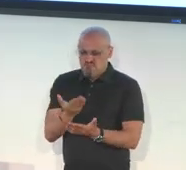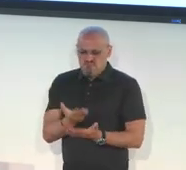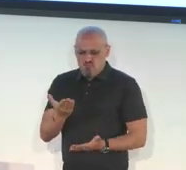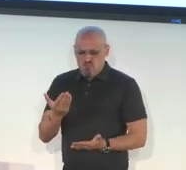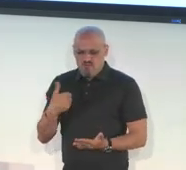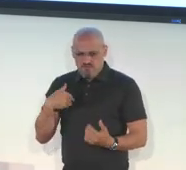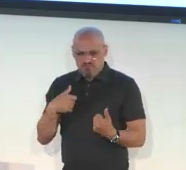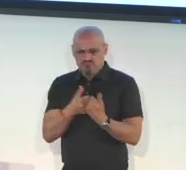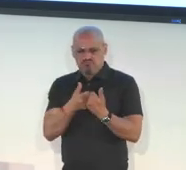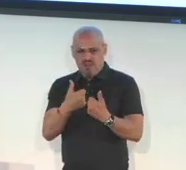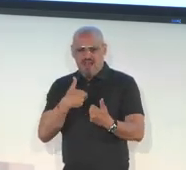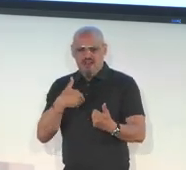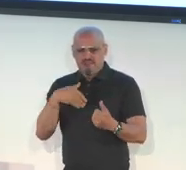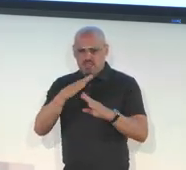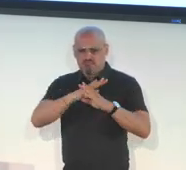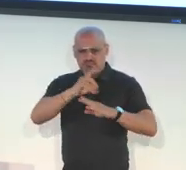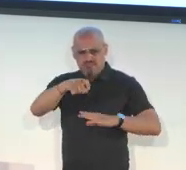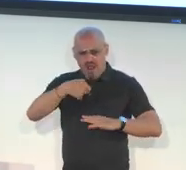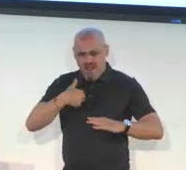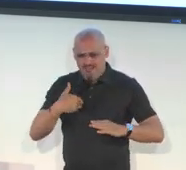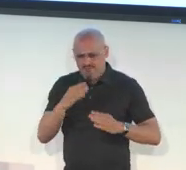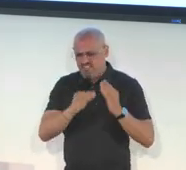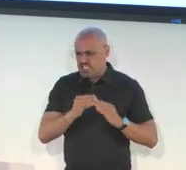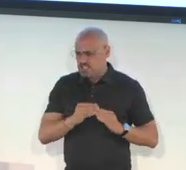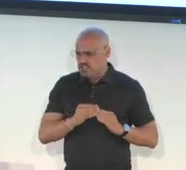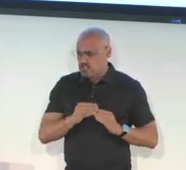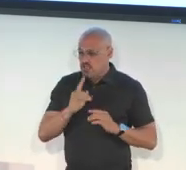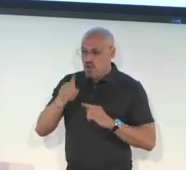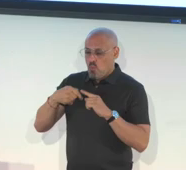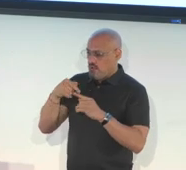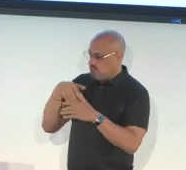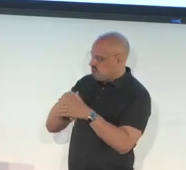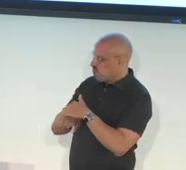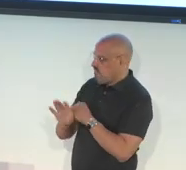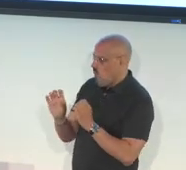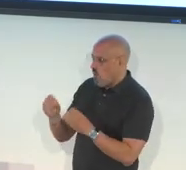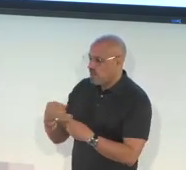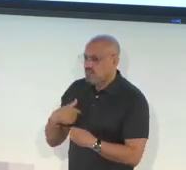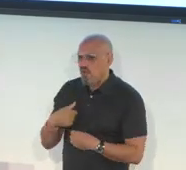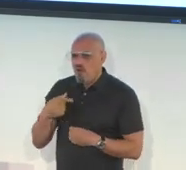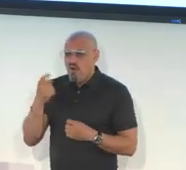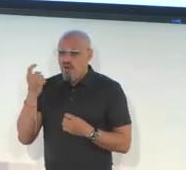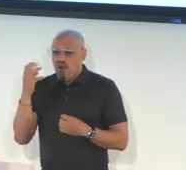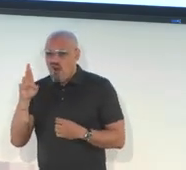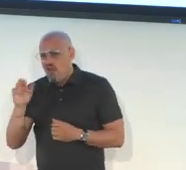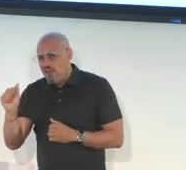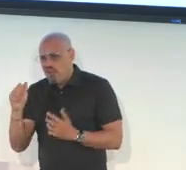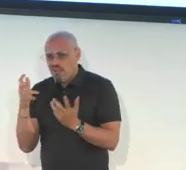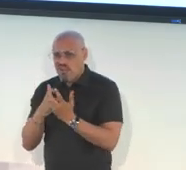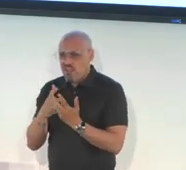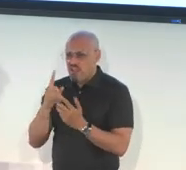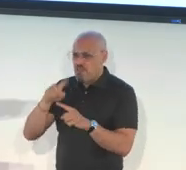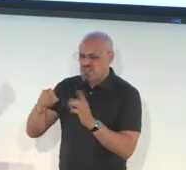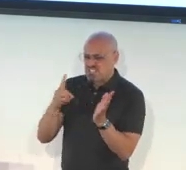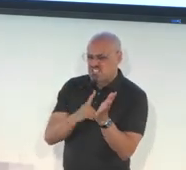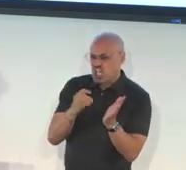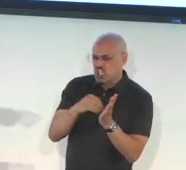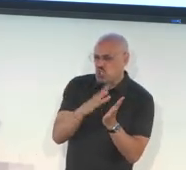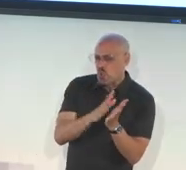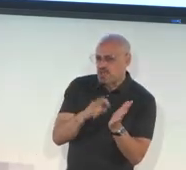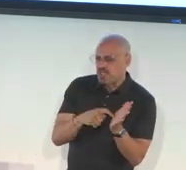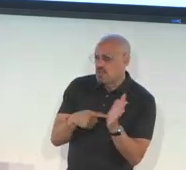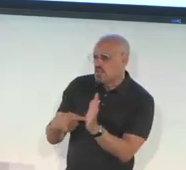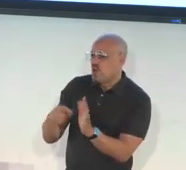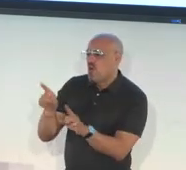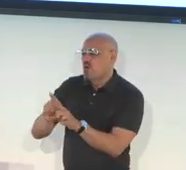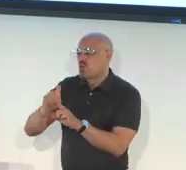there's a challenge to begin with. So when we go into an organization, we're going, well, we'll do this reasonable adjustment, but you need this doctor's note. And actually, you're going to have X,